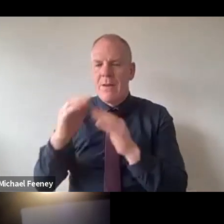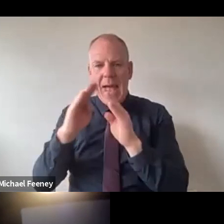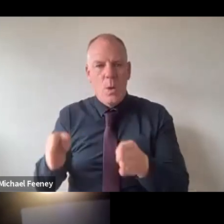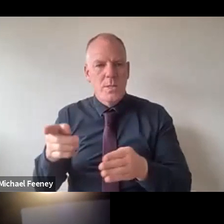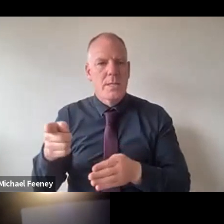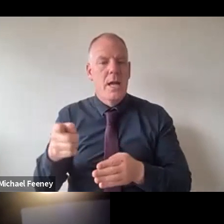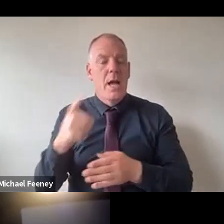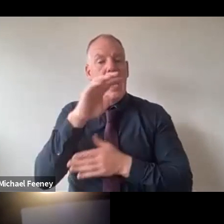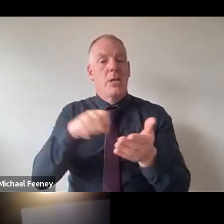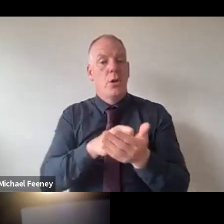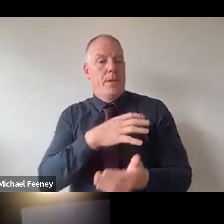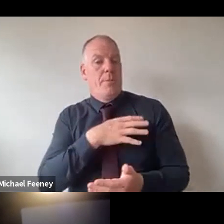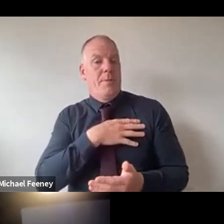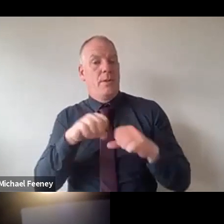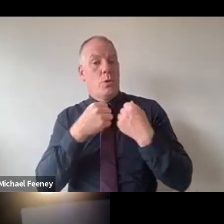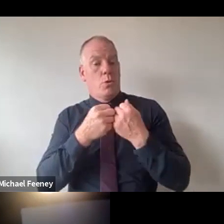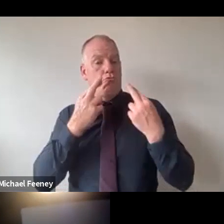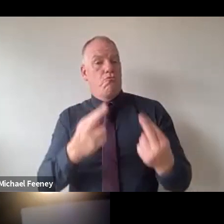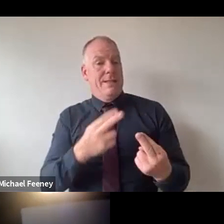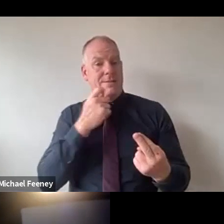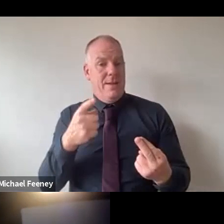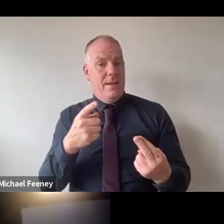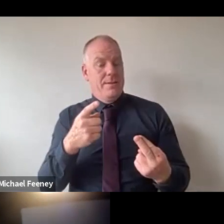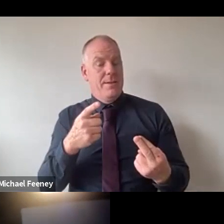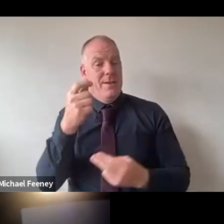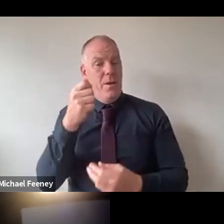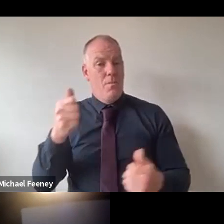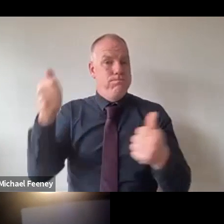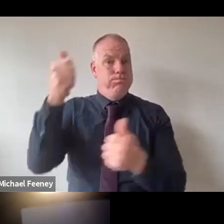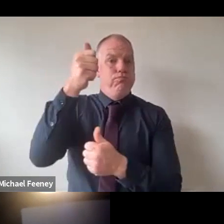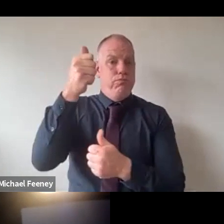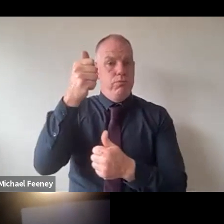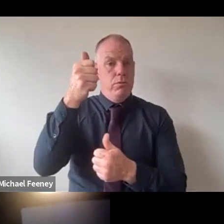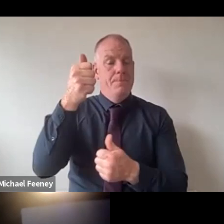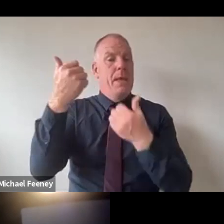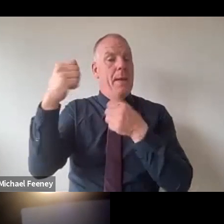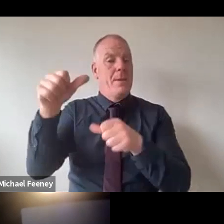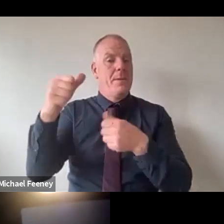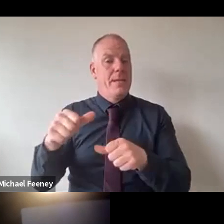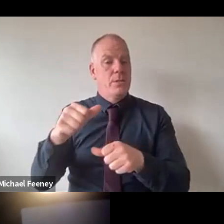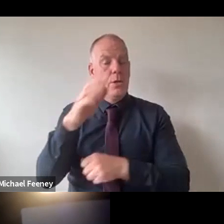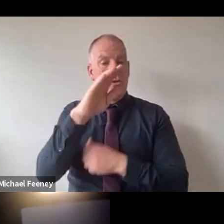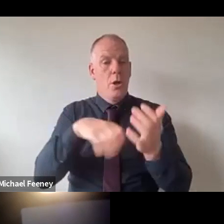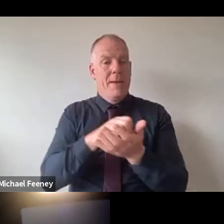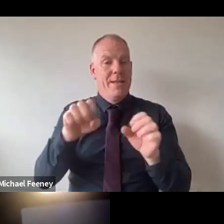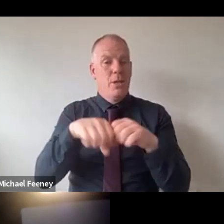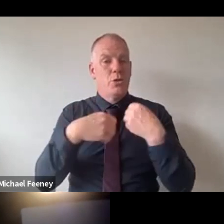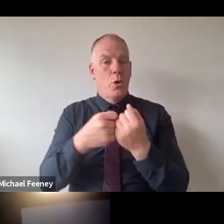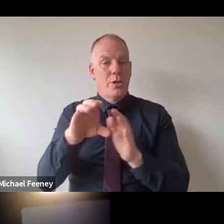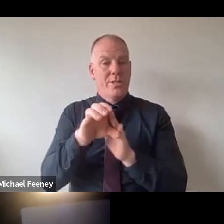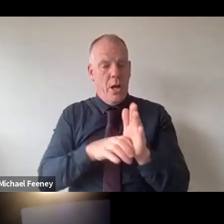the European Committee of Social Rights, which is the body overseeing the implementation of the European Social Charter,